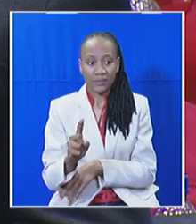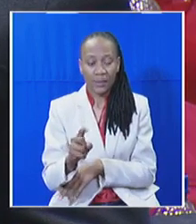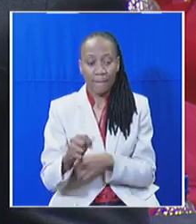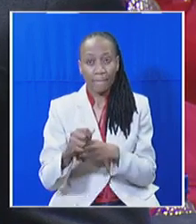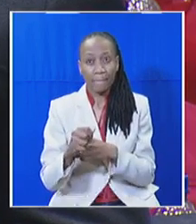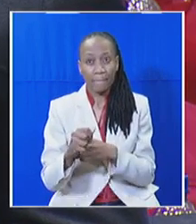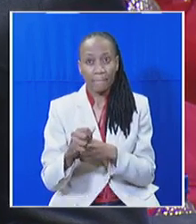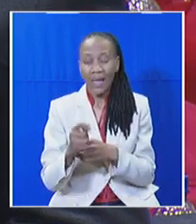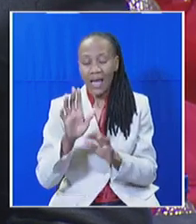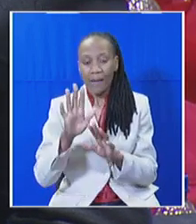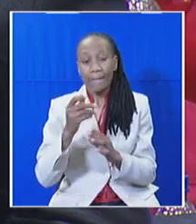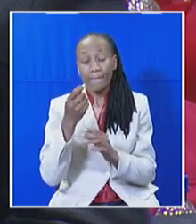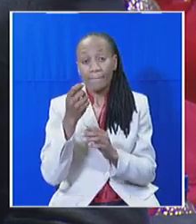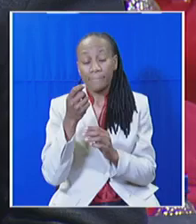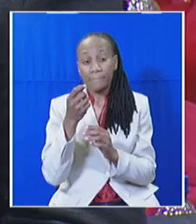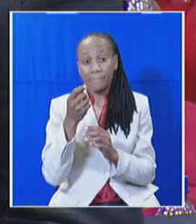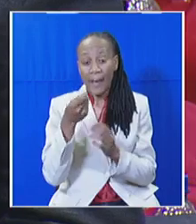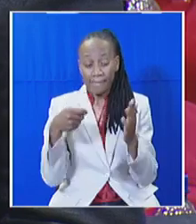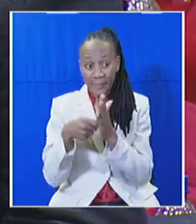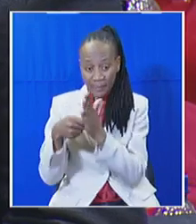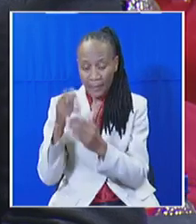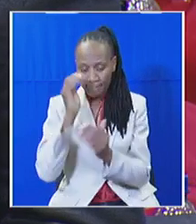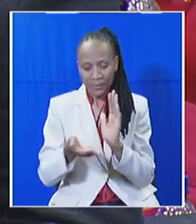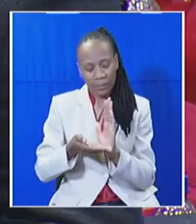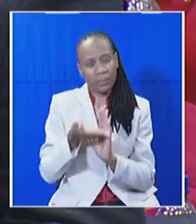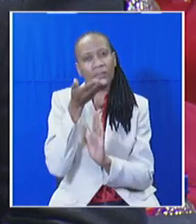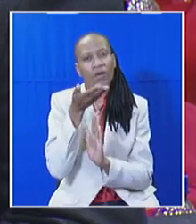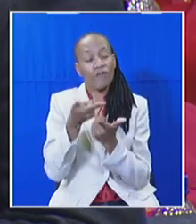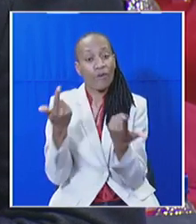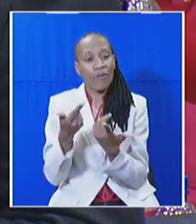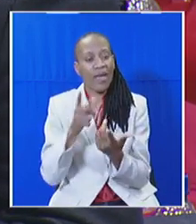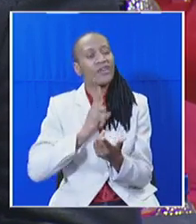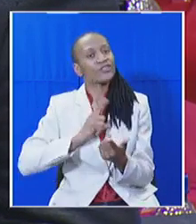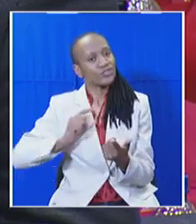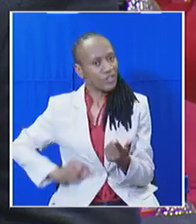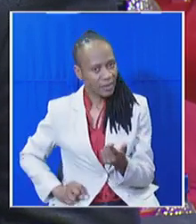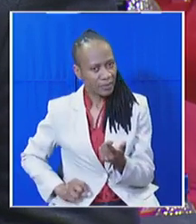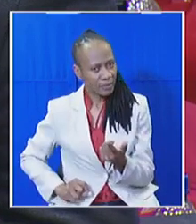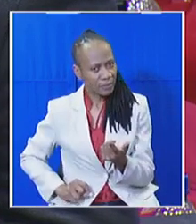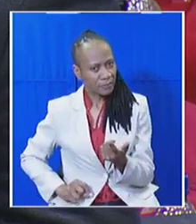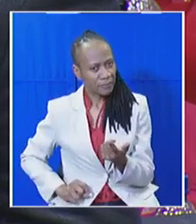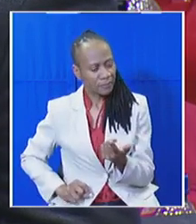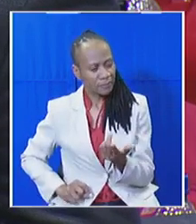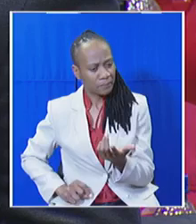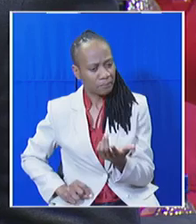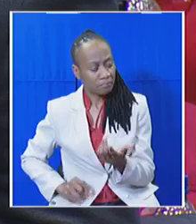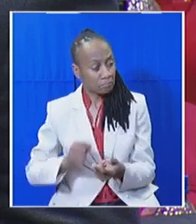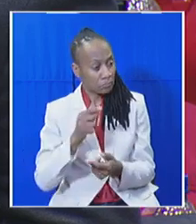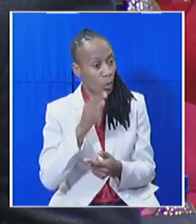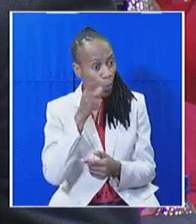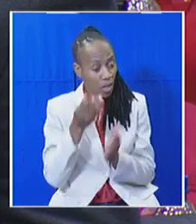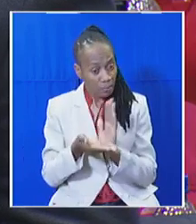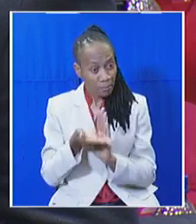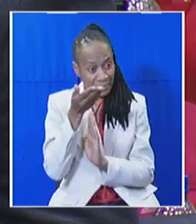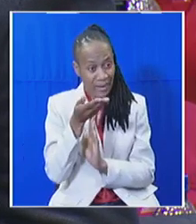must actually increase tariffs of all steel that is coming from China. Are you going to increase the tariffs in order